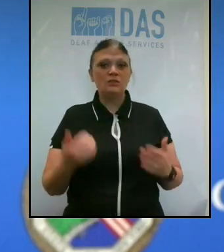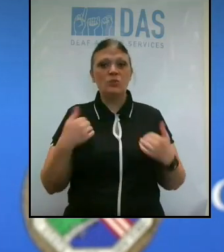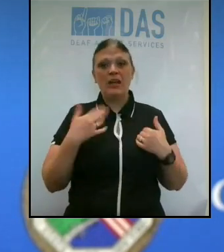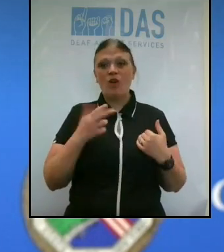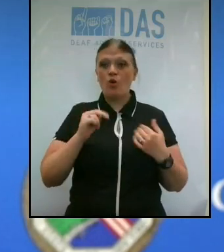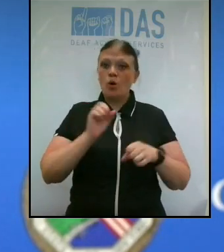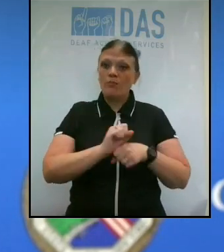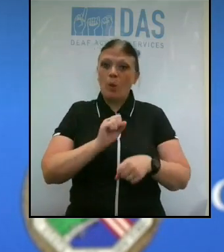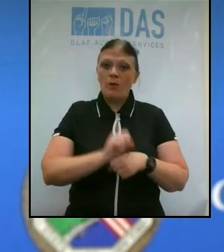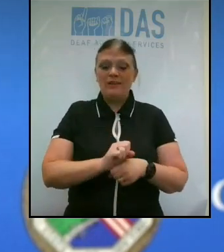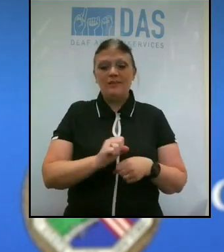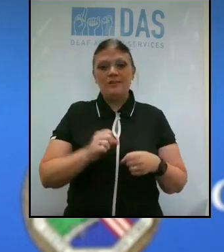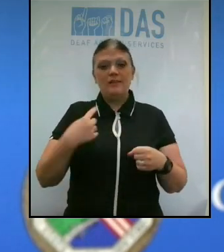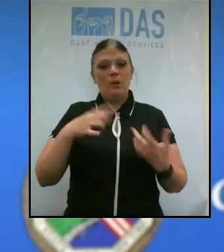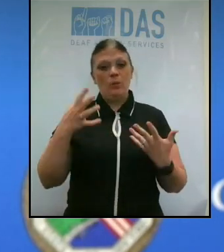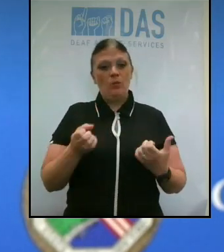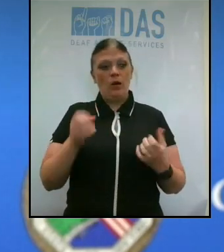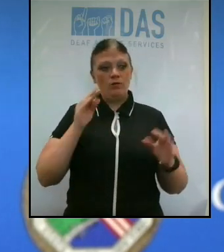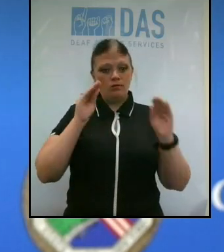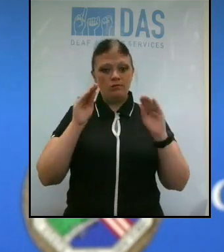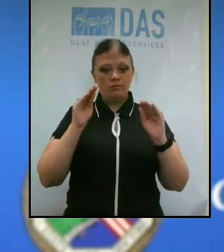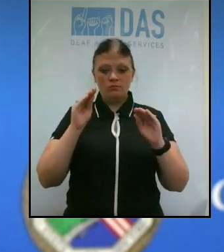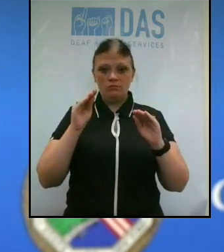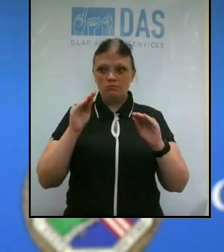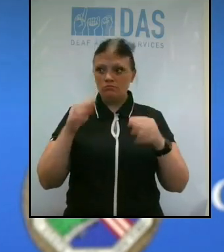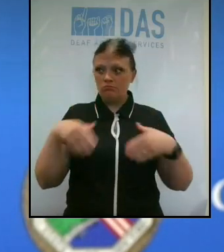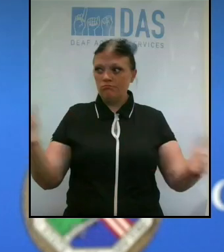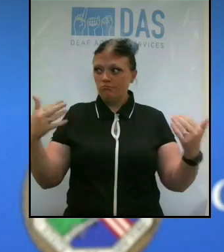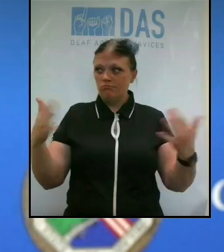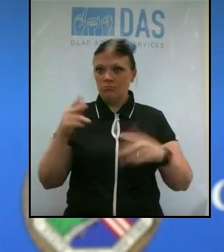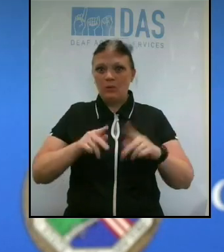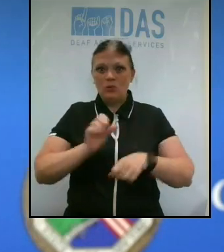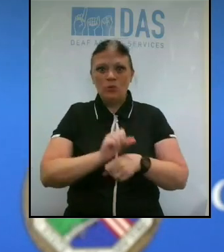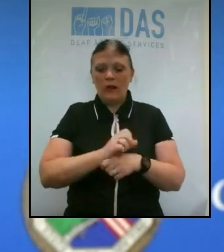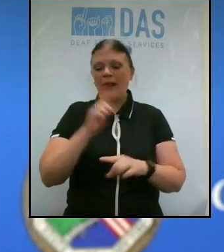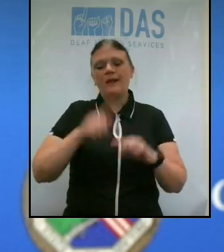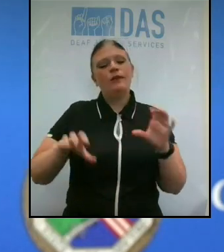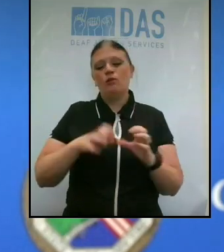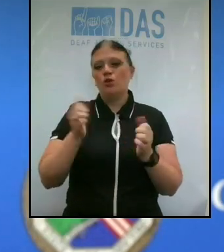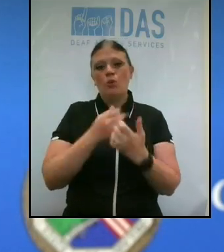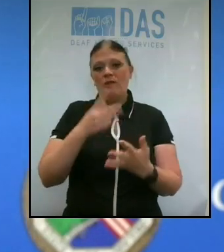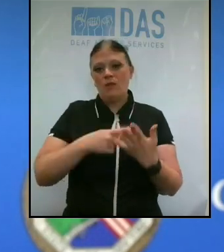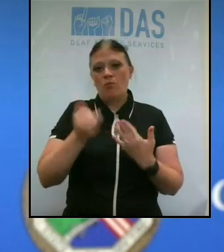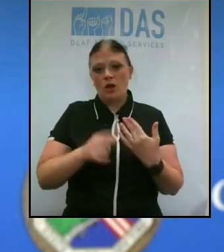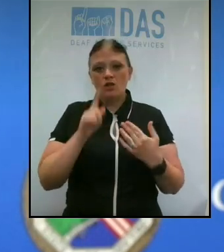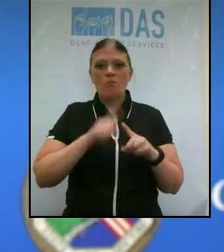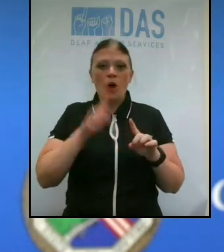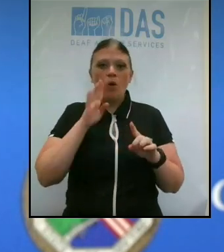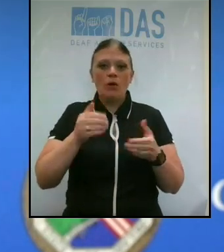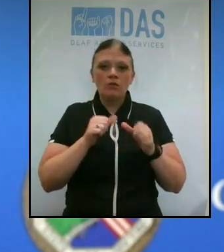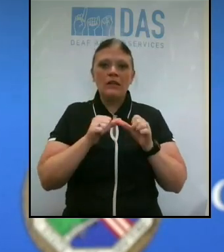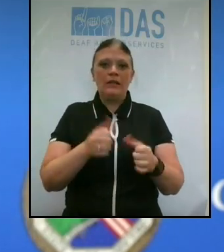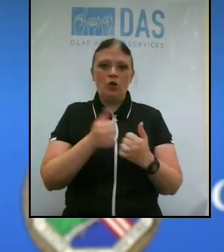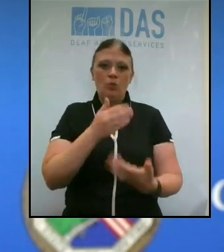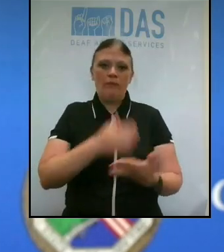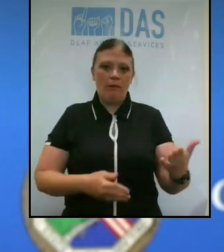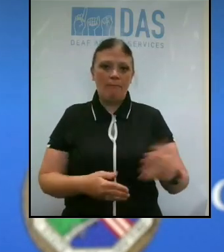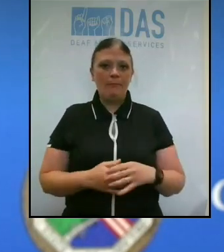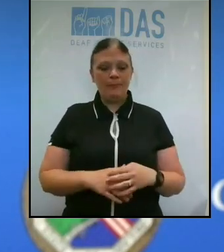own employees. We want to put as many people to work. We can't do every project. We are going to move forward with some.